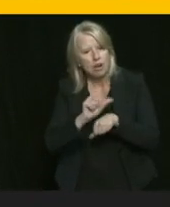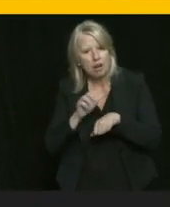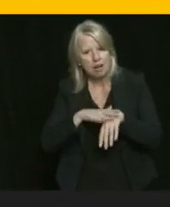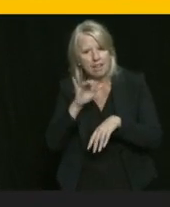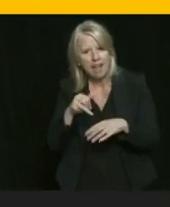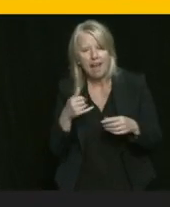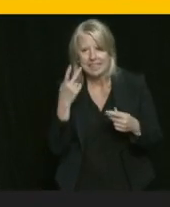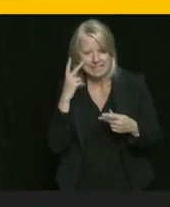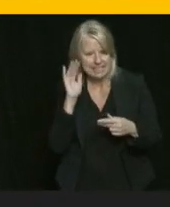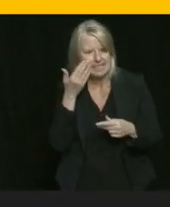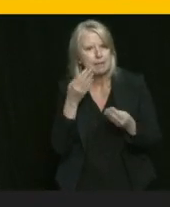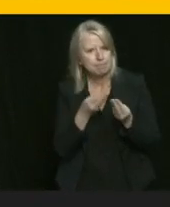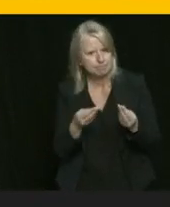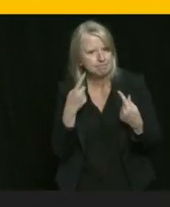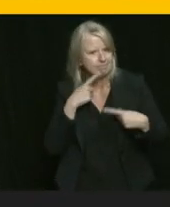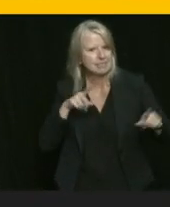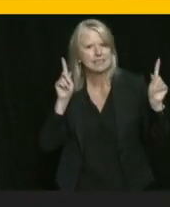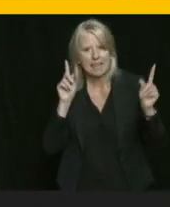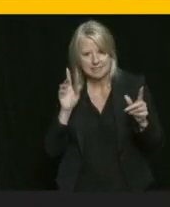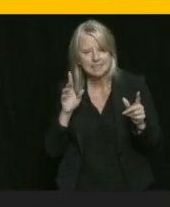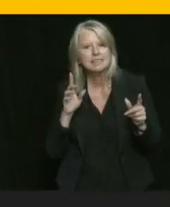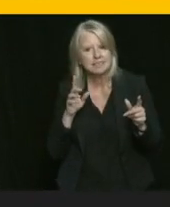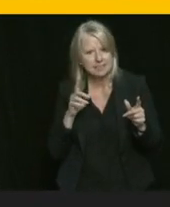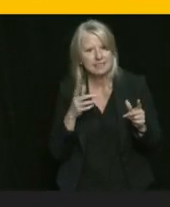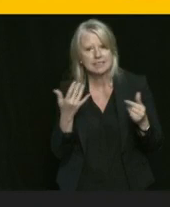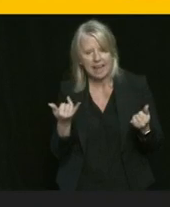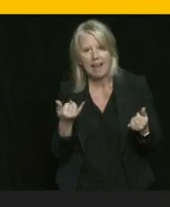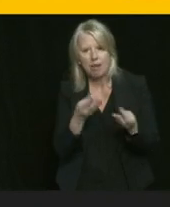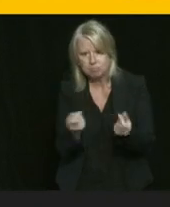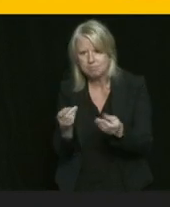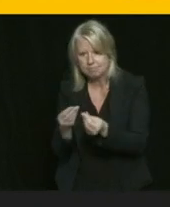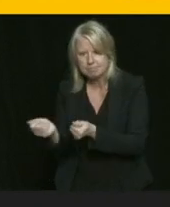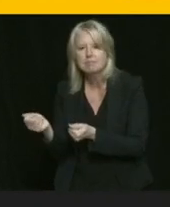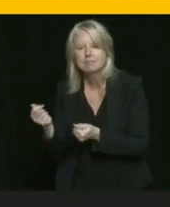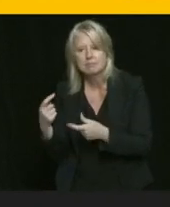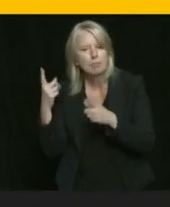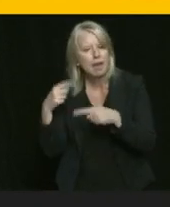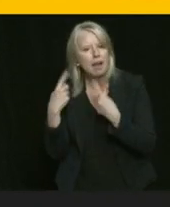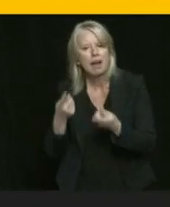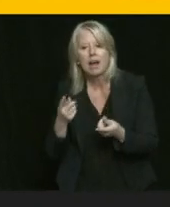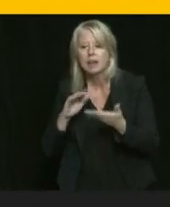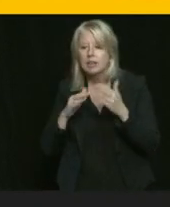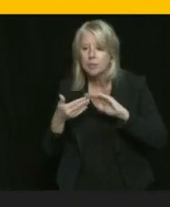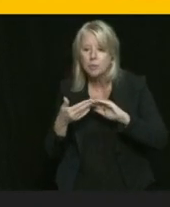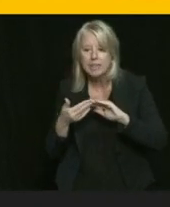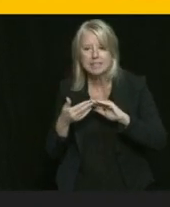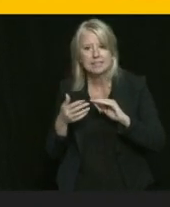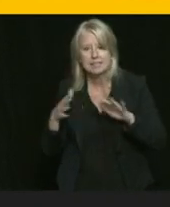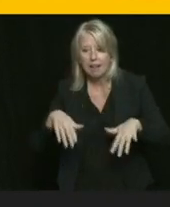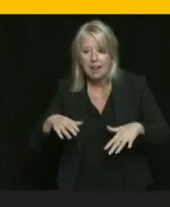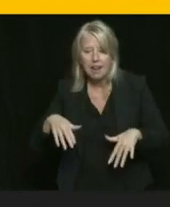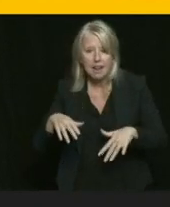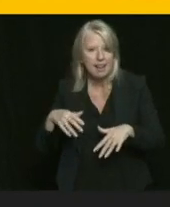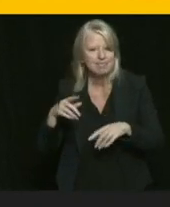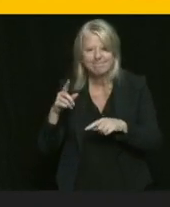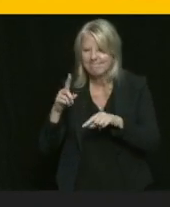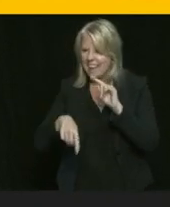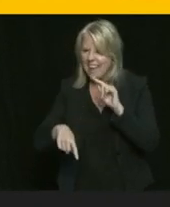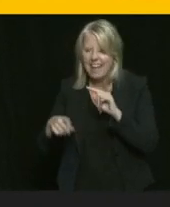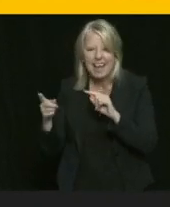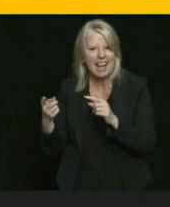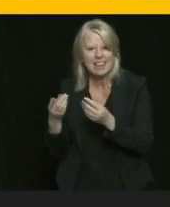success over the past number of years, but always the communities that we haven't been able to lift those advisories